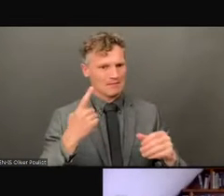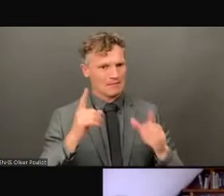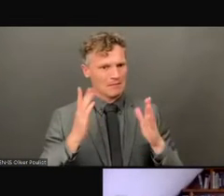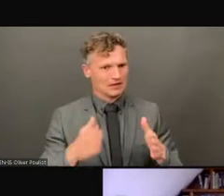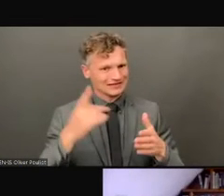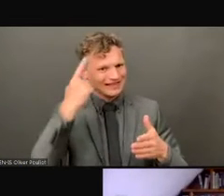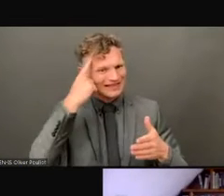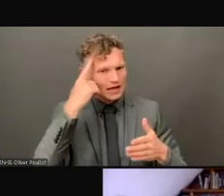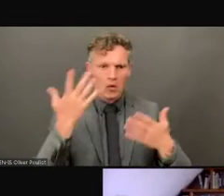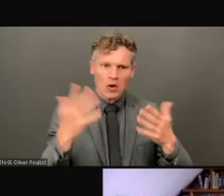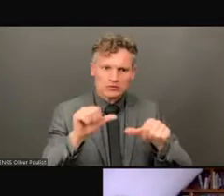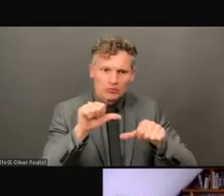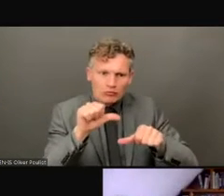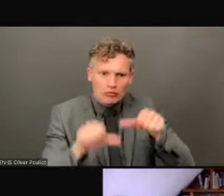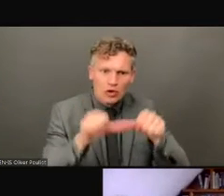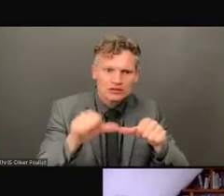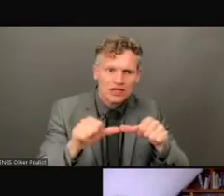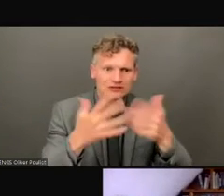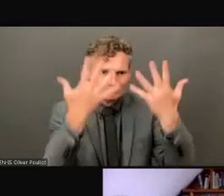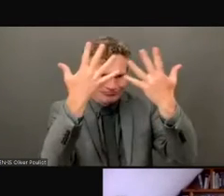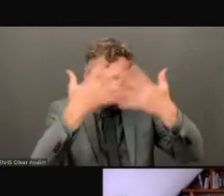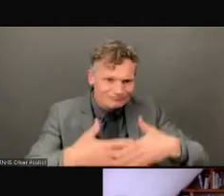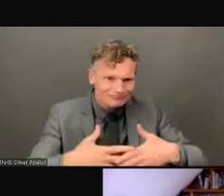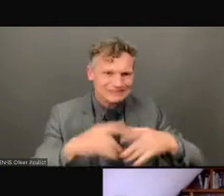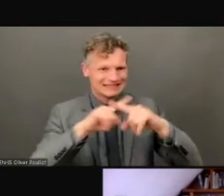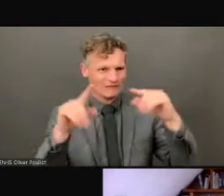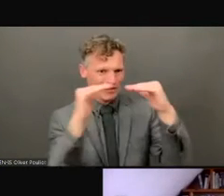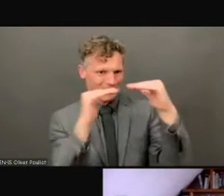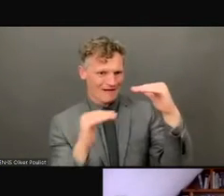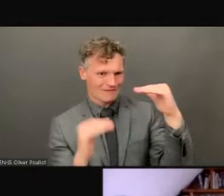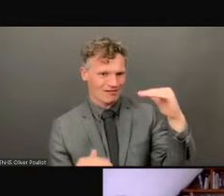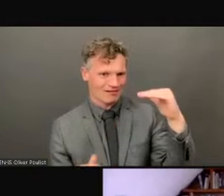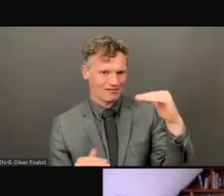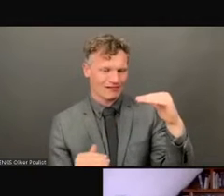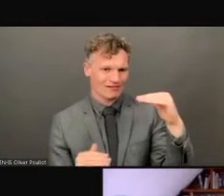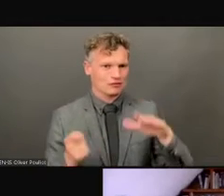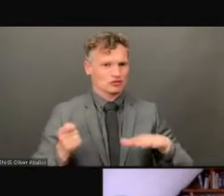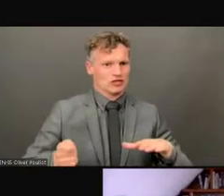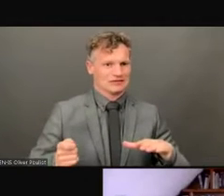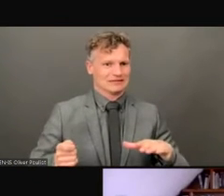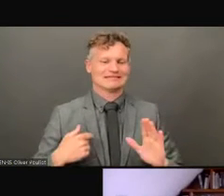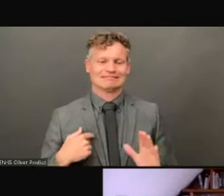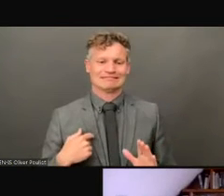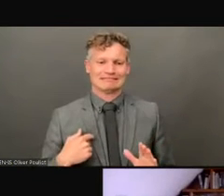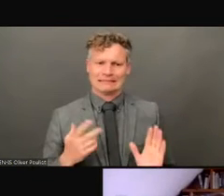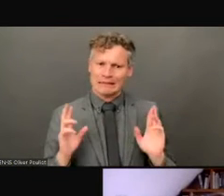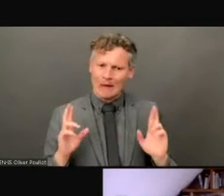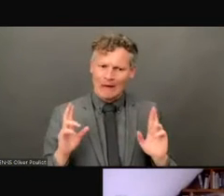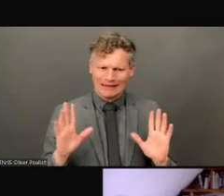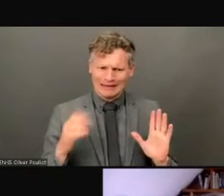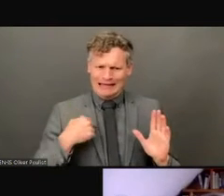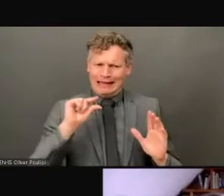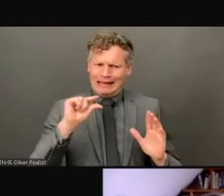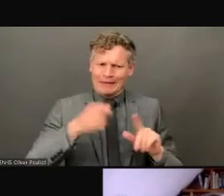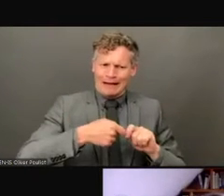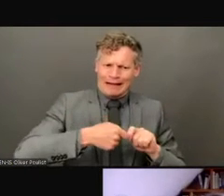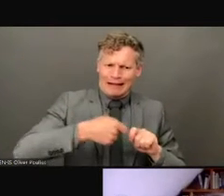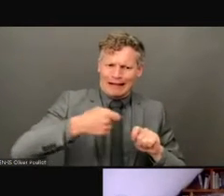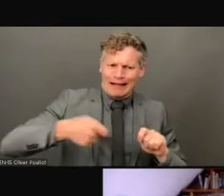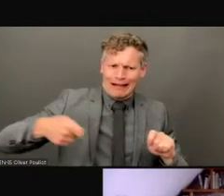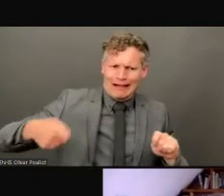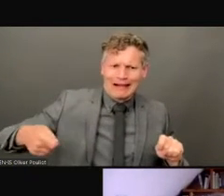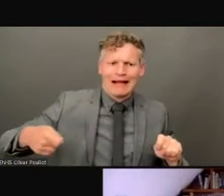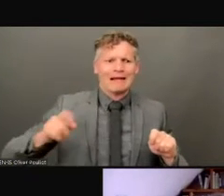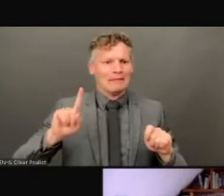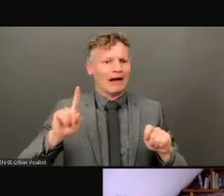all levels. I hope this was a long answer to your question, but it spelled out a little bit